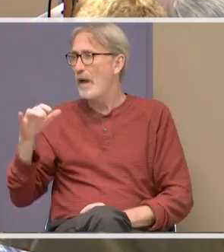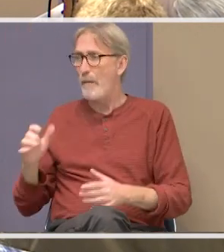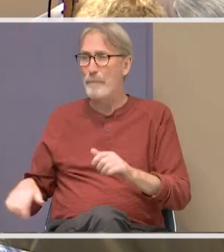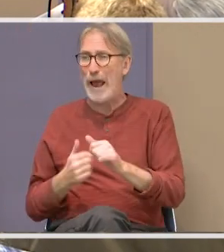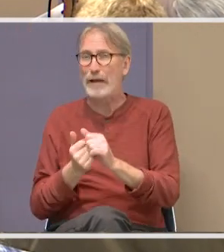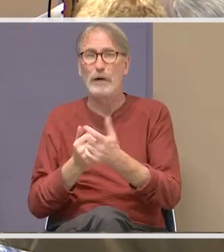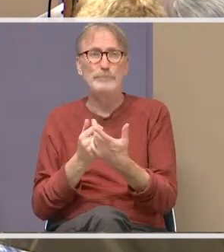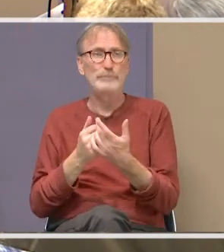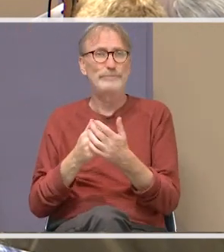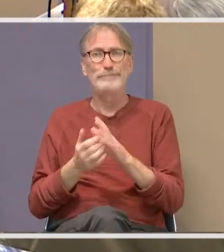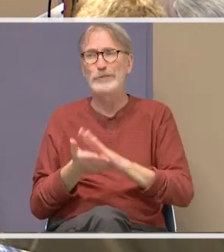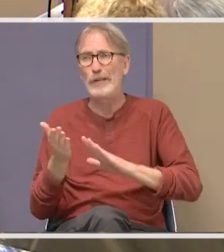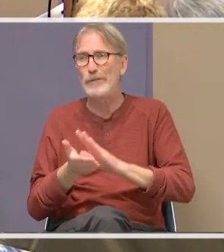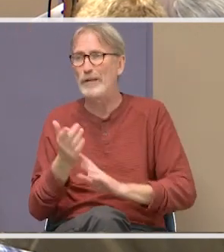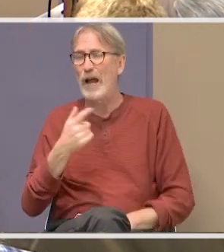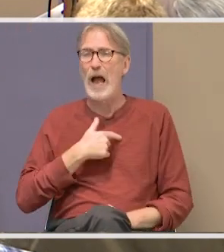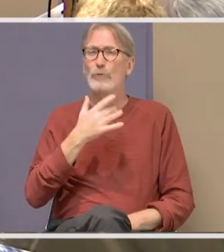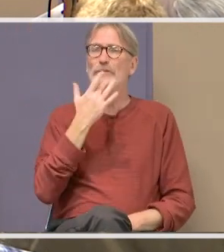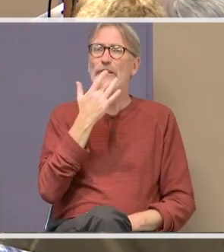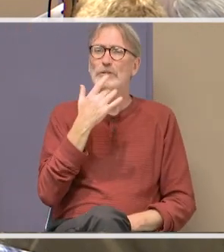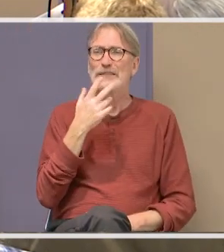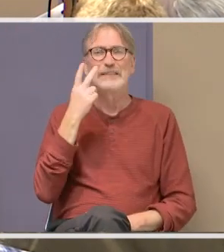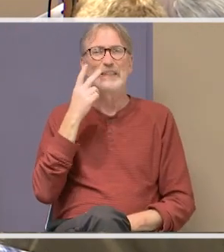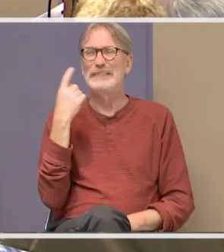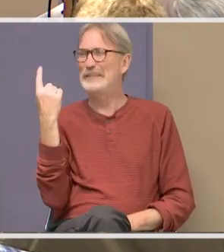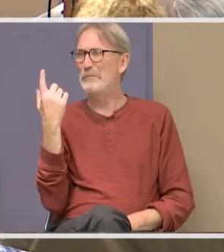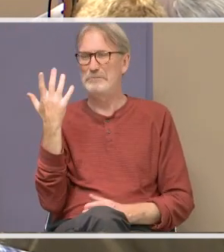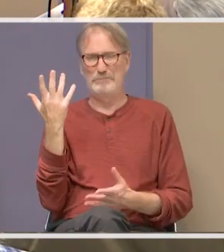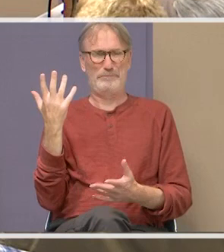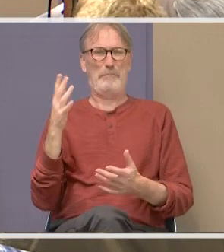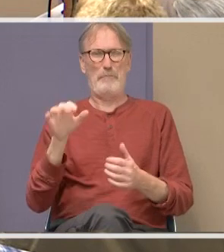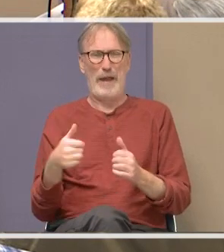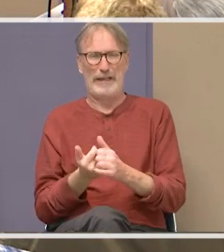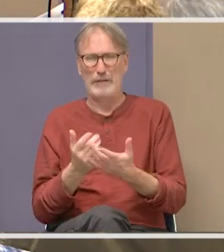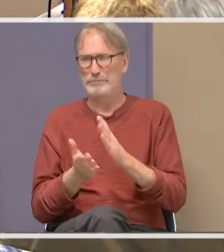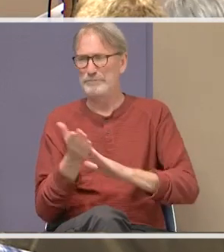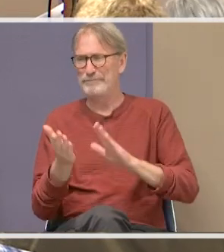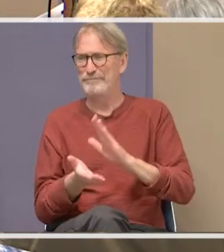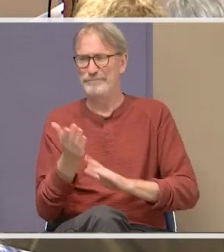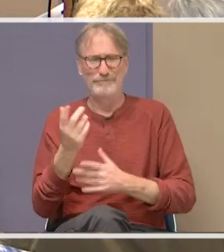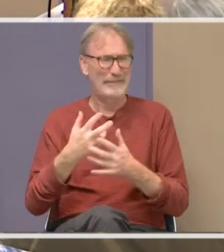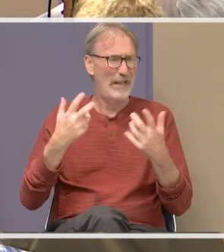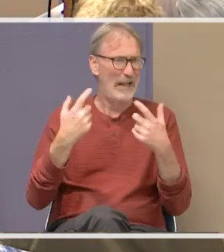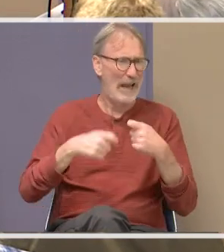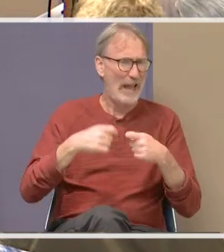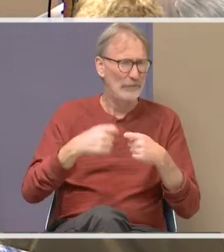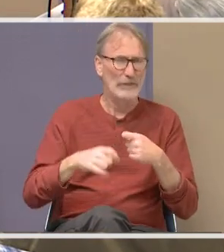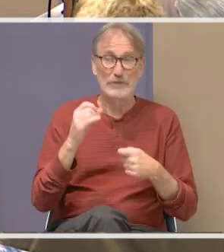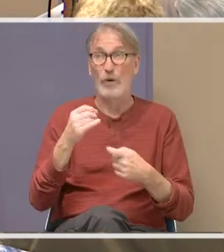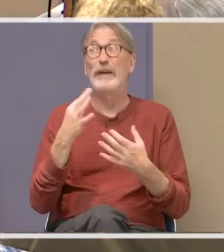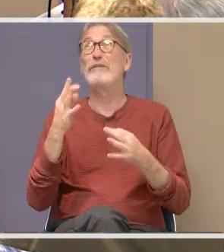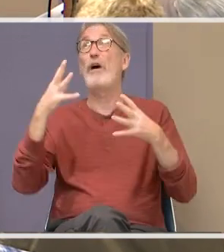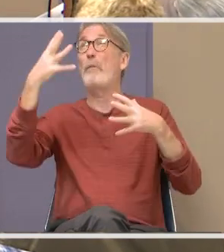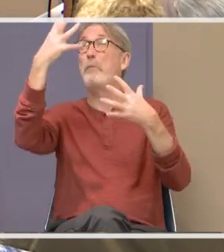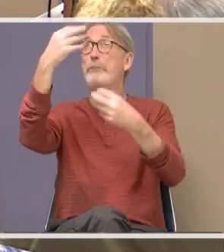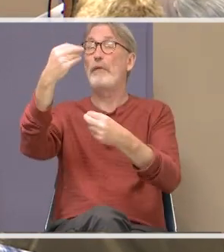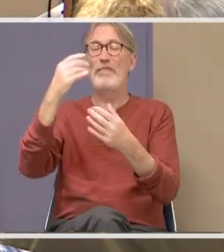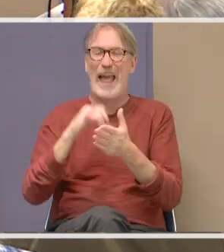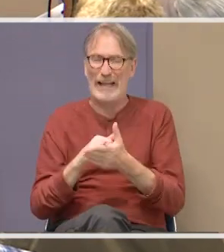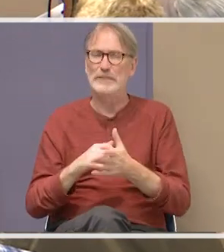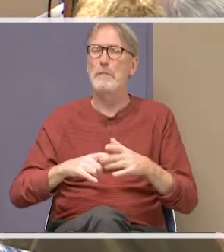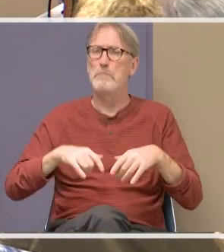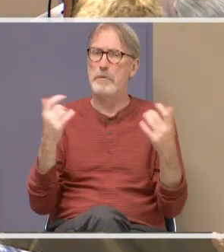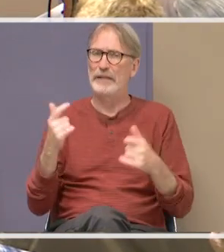So I would rather see this money go towards some sort of backup power source. So when the intersection, that's the biggest safety thing